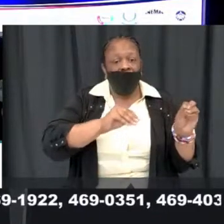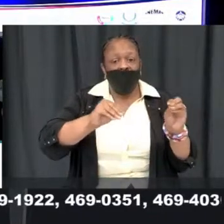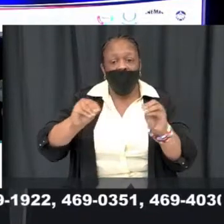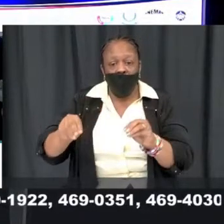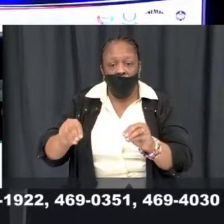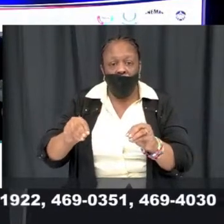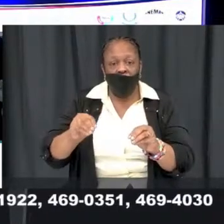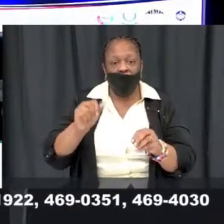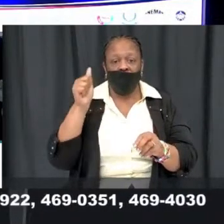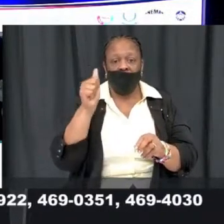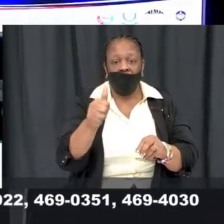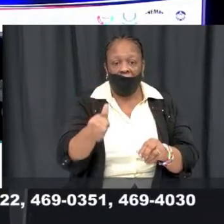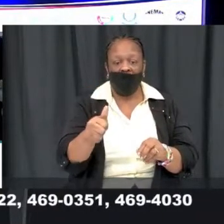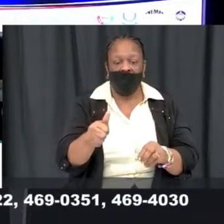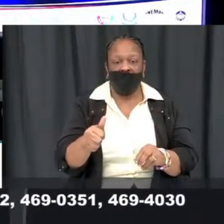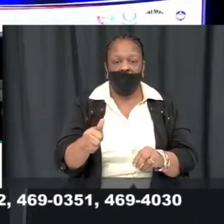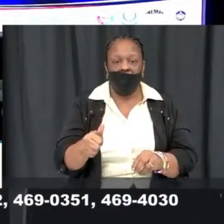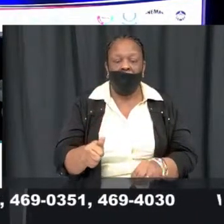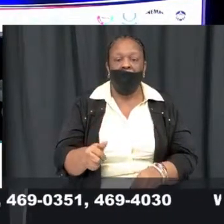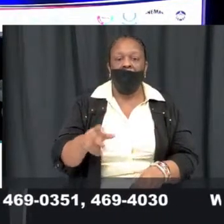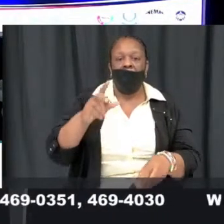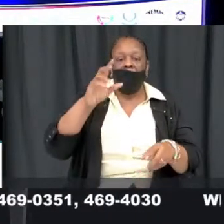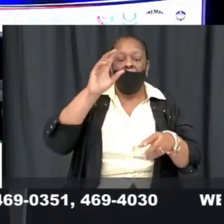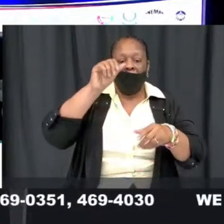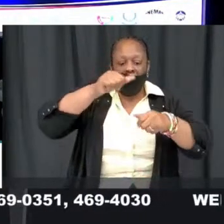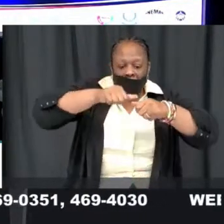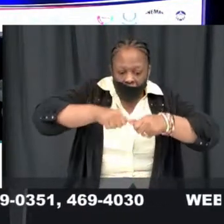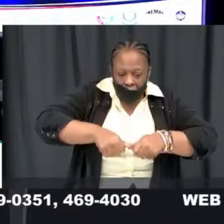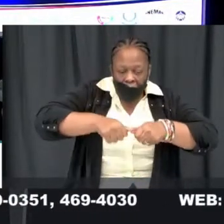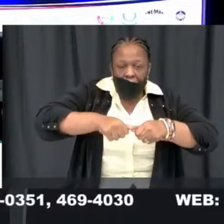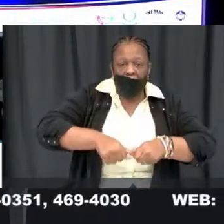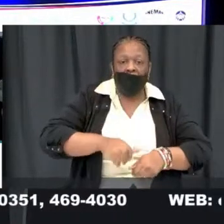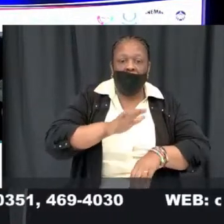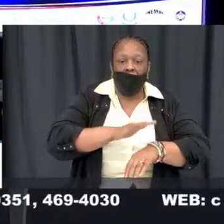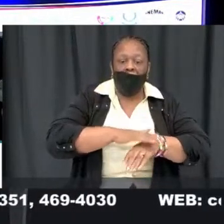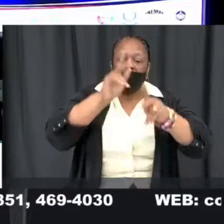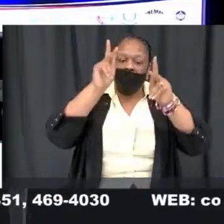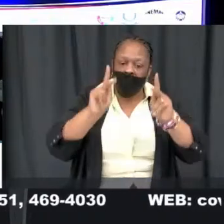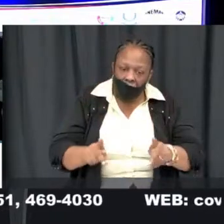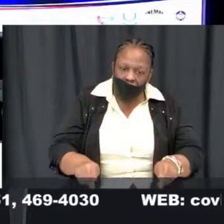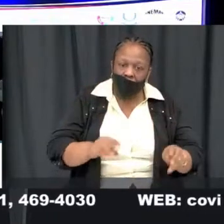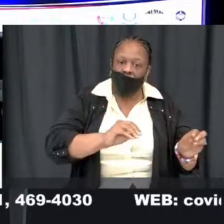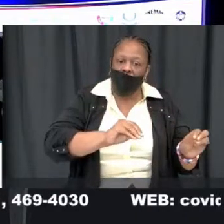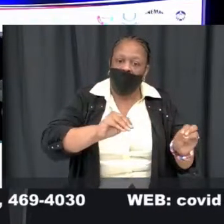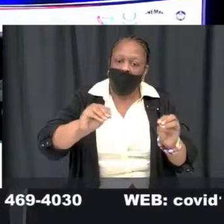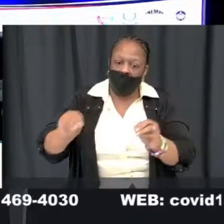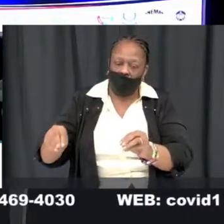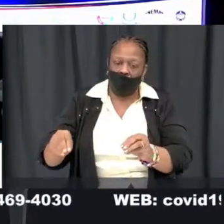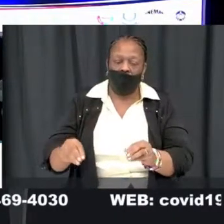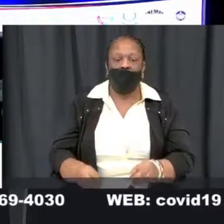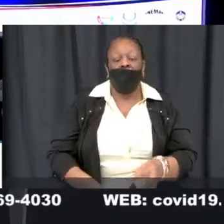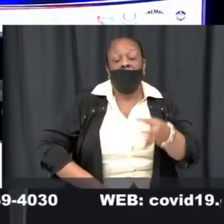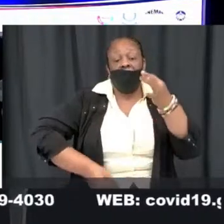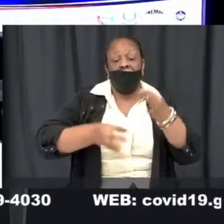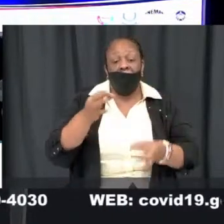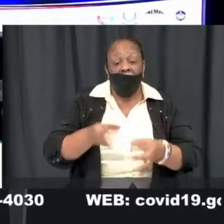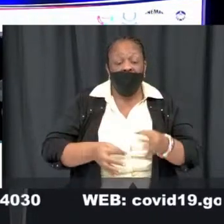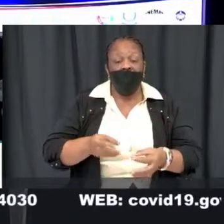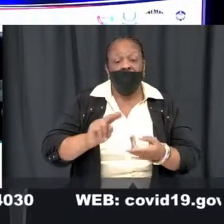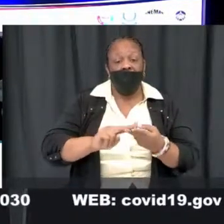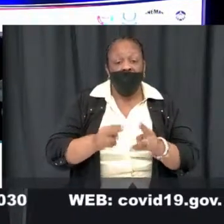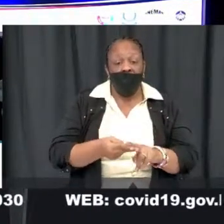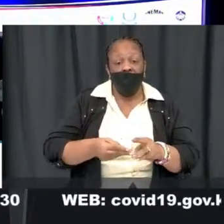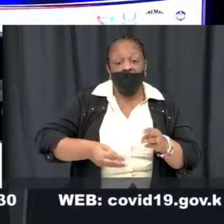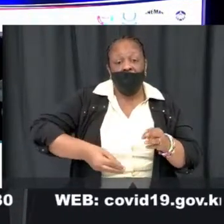as humans to move in order for it to move. In order for those numbers to keep rising, we are